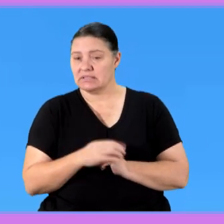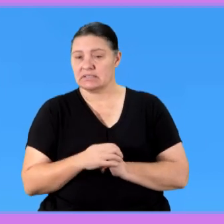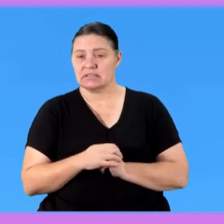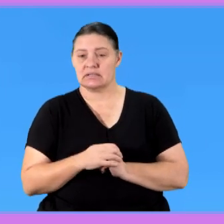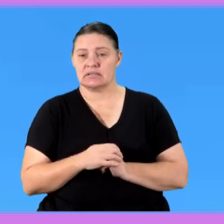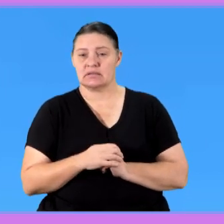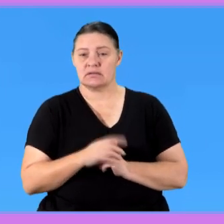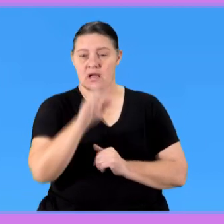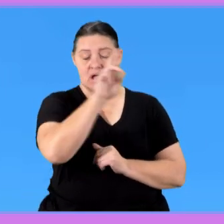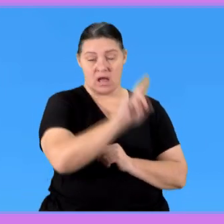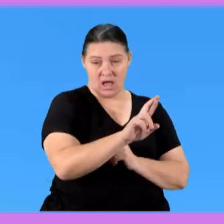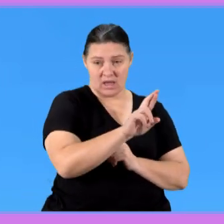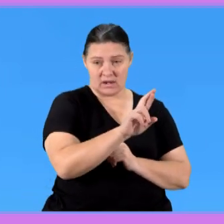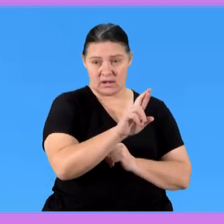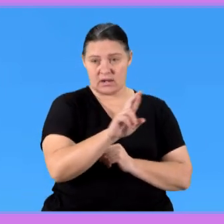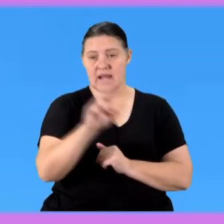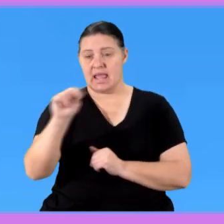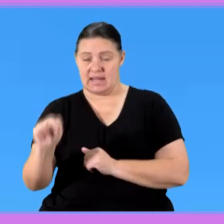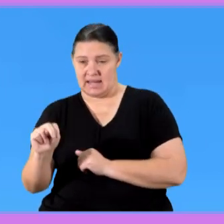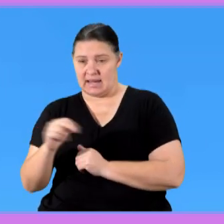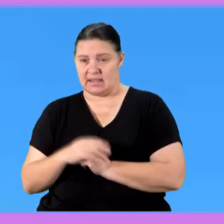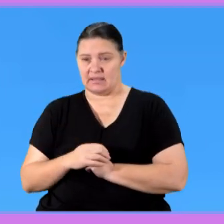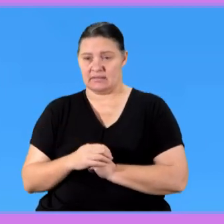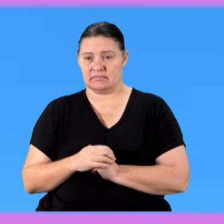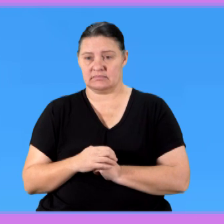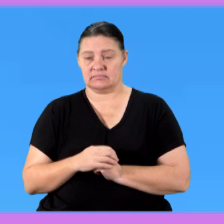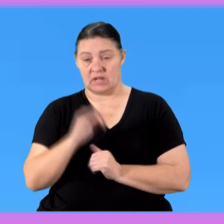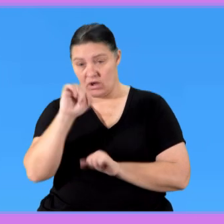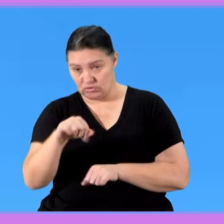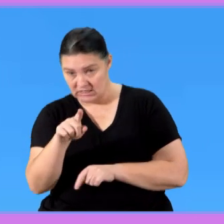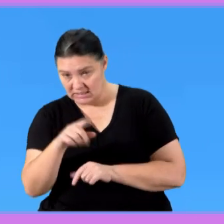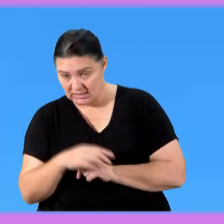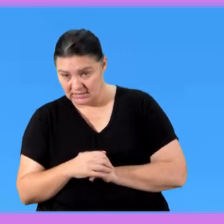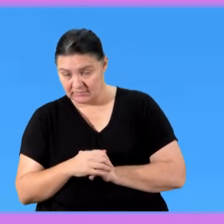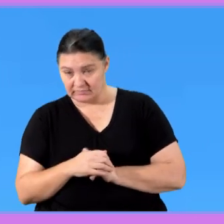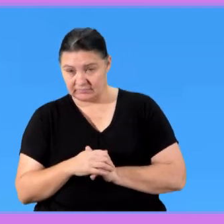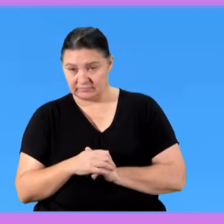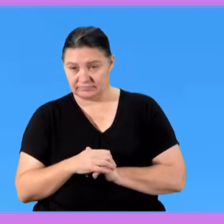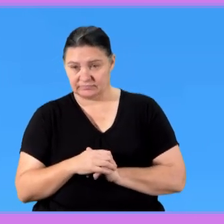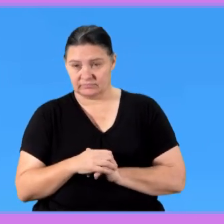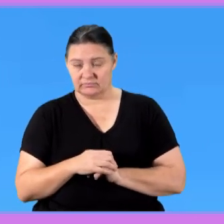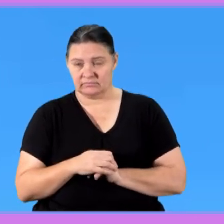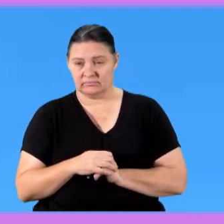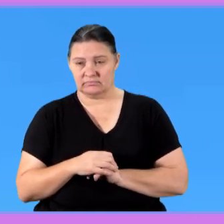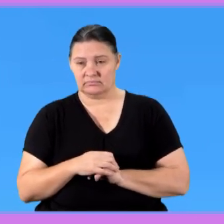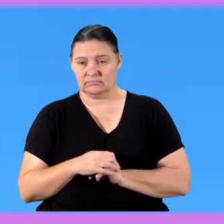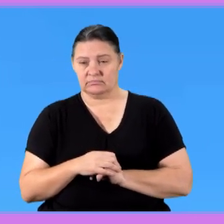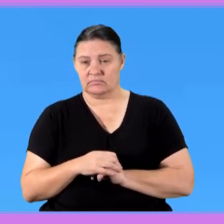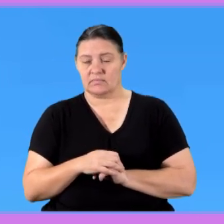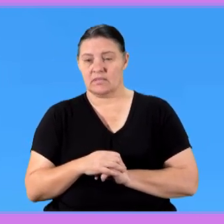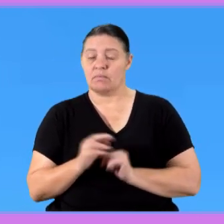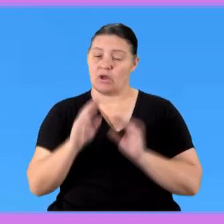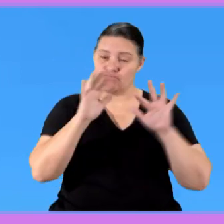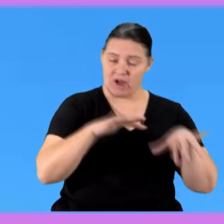be here, R and N. Agree? So R and N,